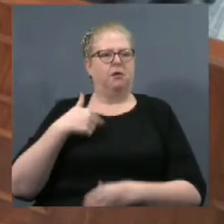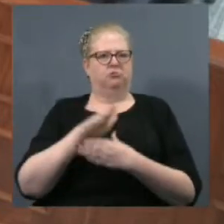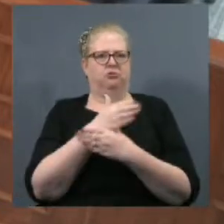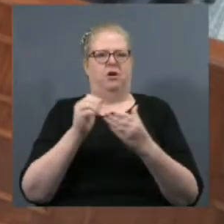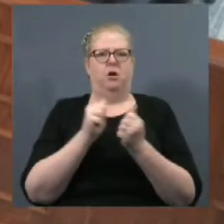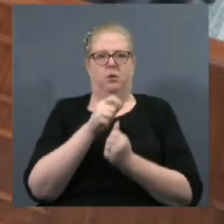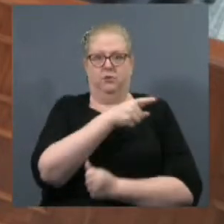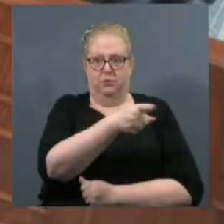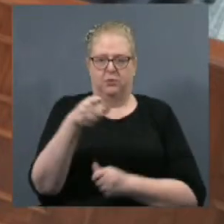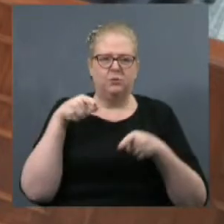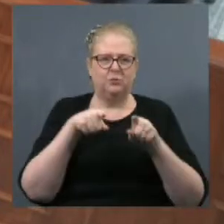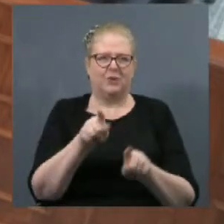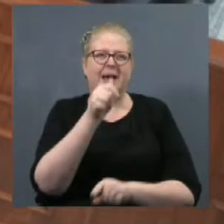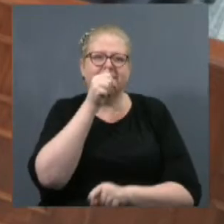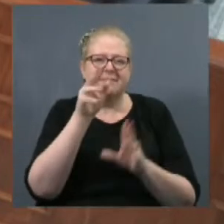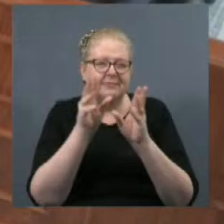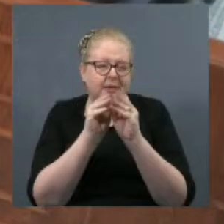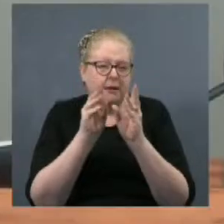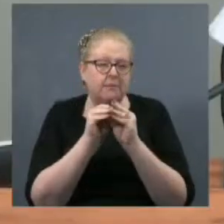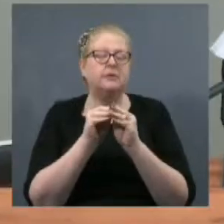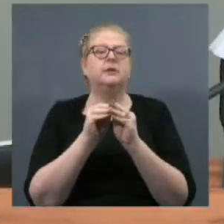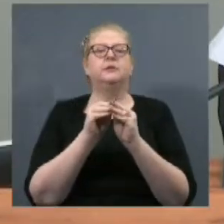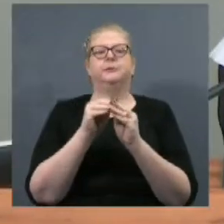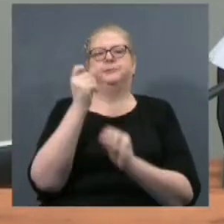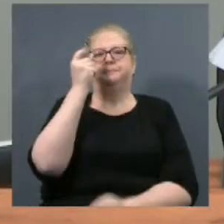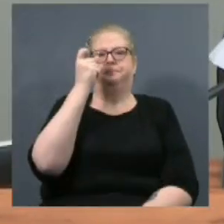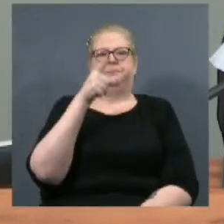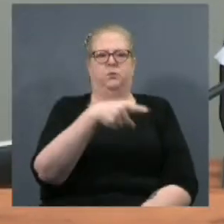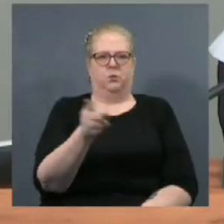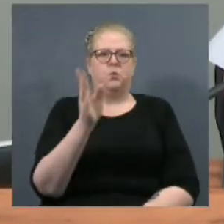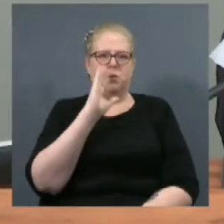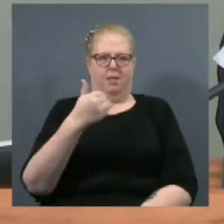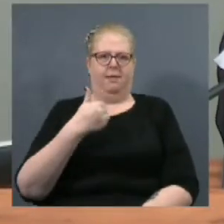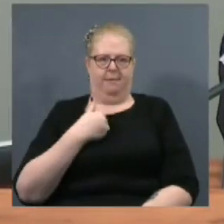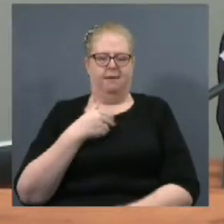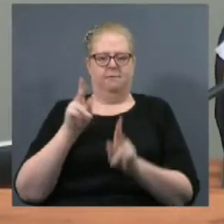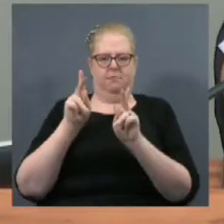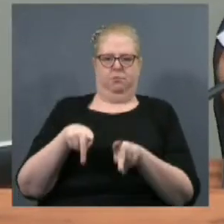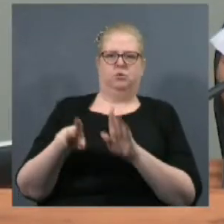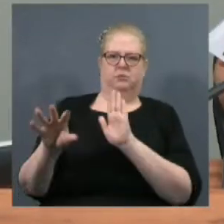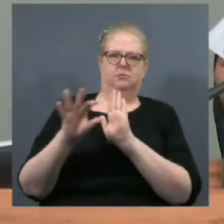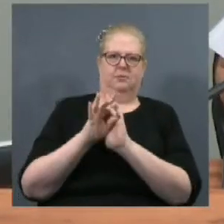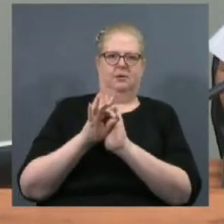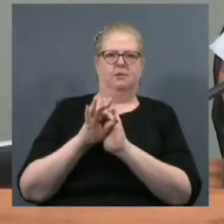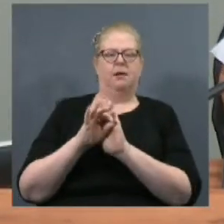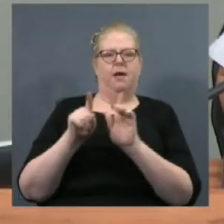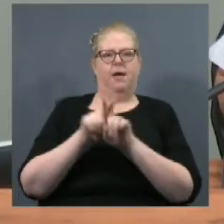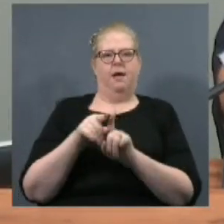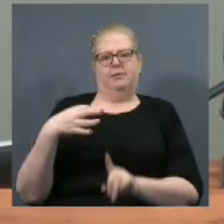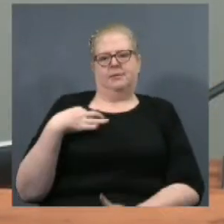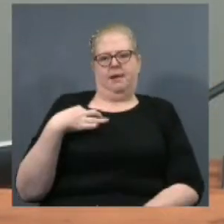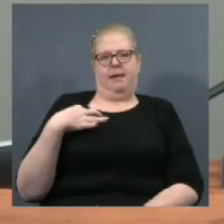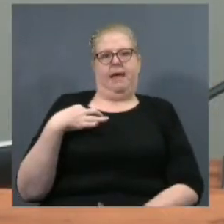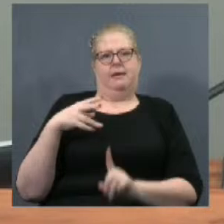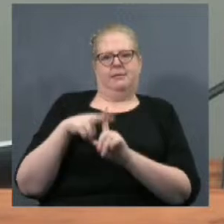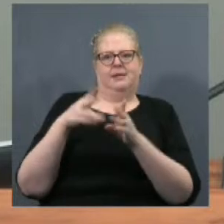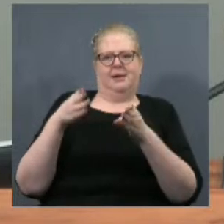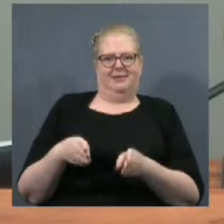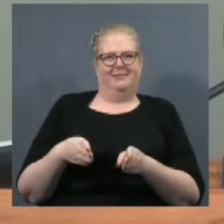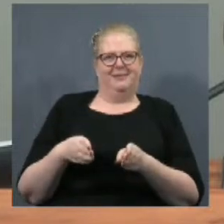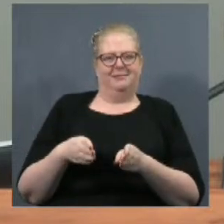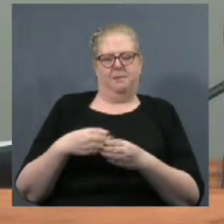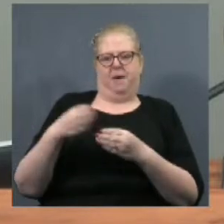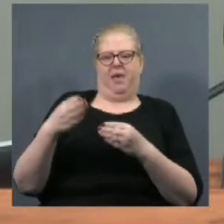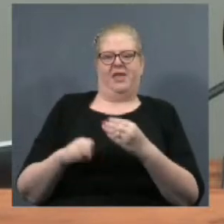session that you all will have a candidate by the month of June. So this makes this